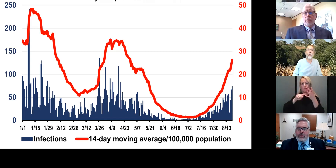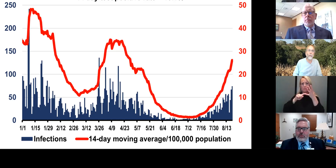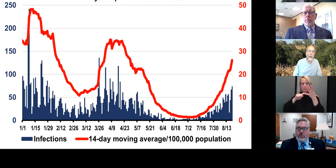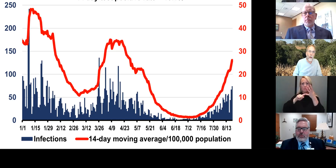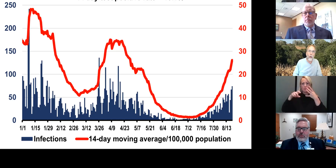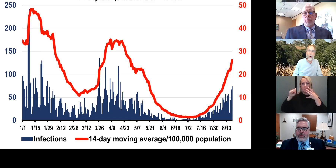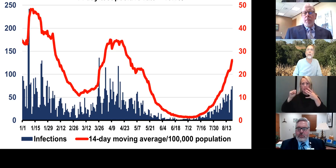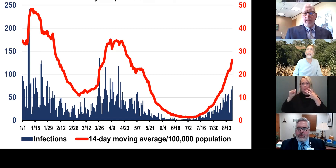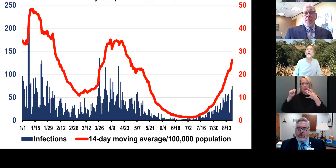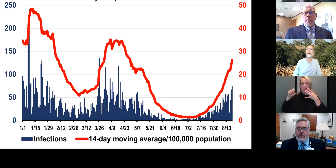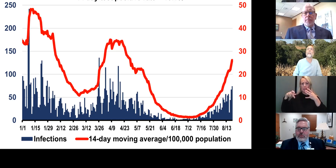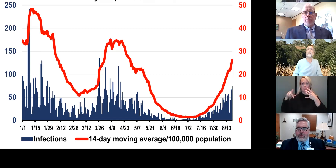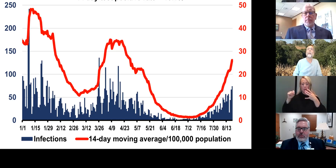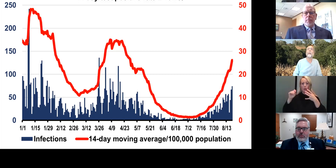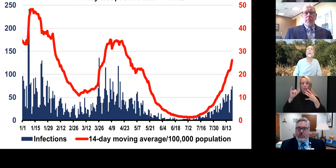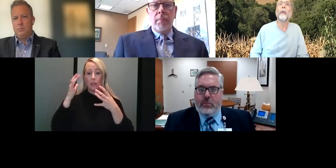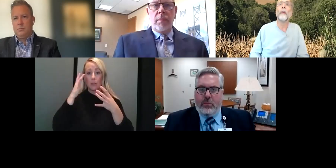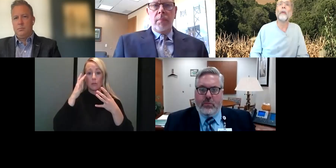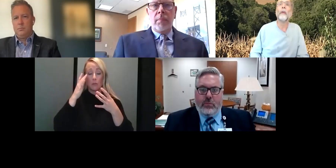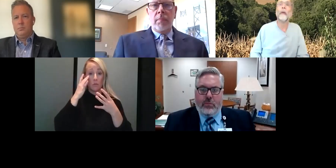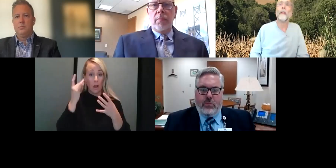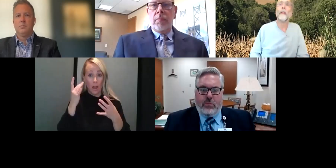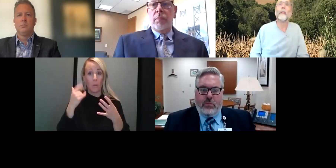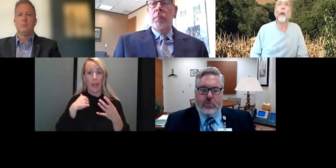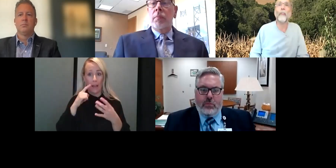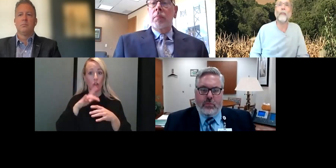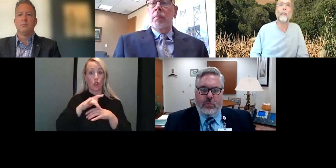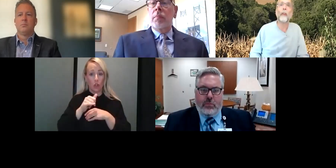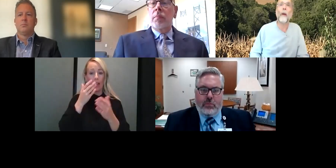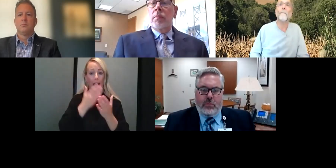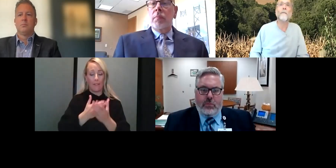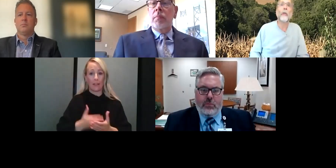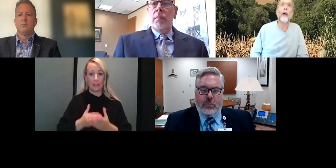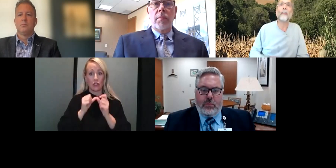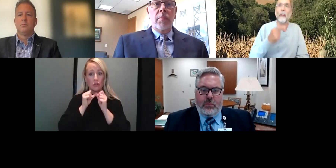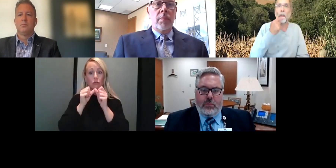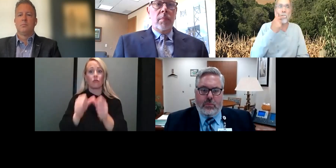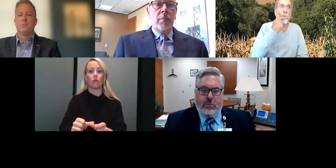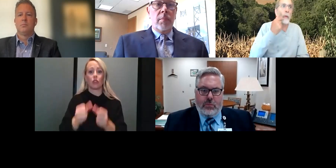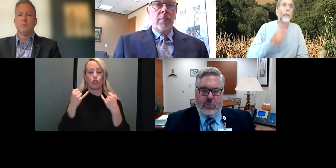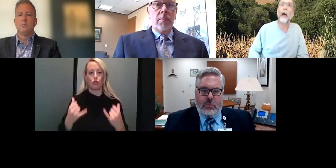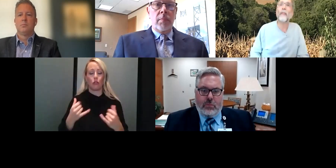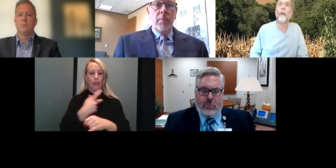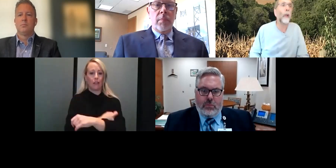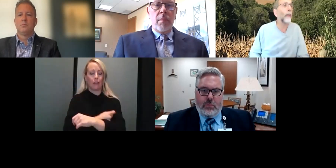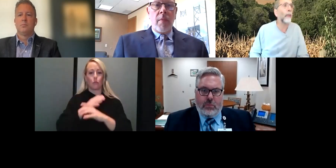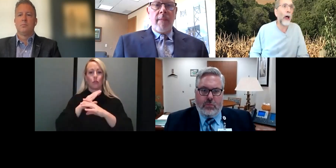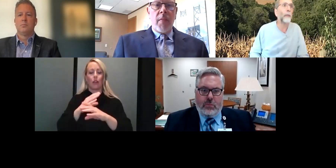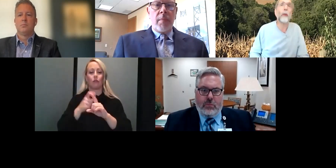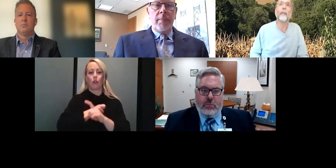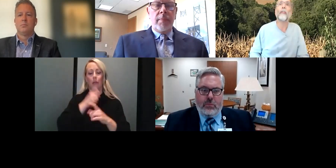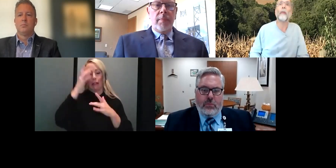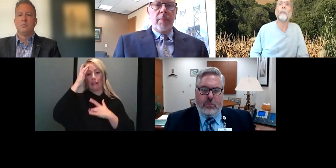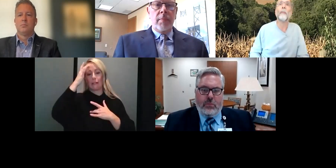very early evidence that the duration for which the current vaccines protect from illness and